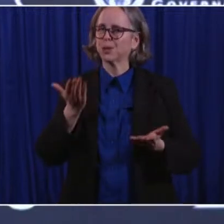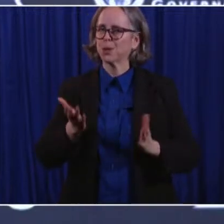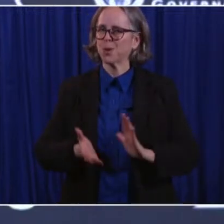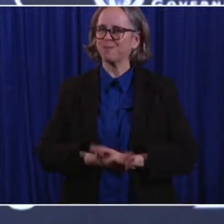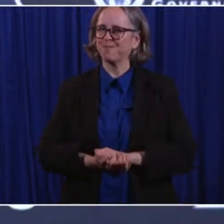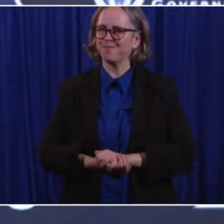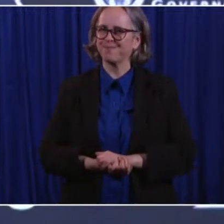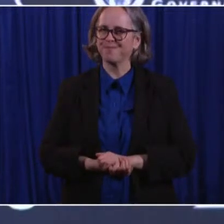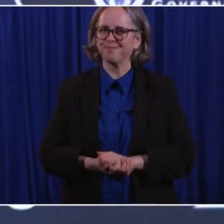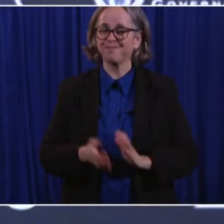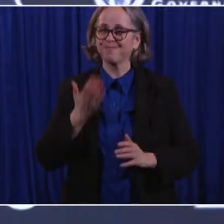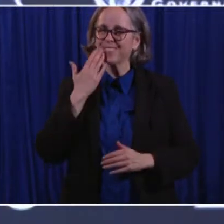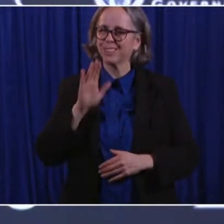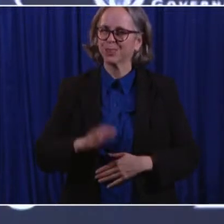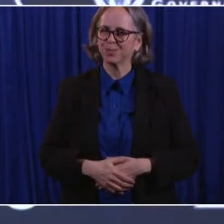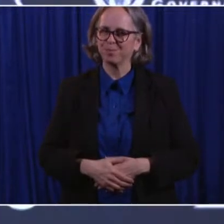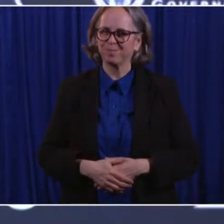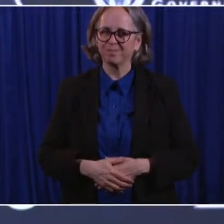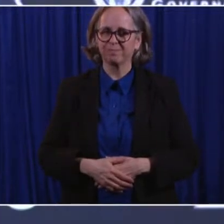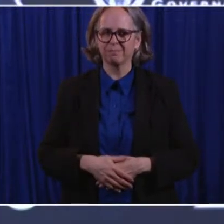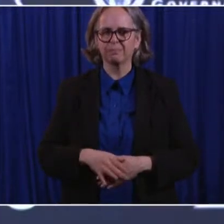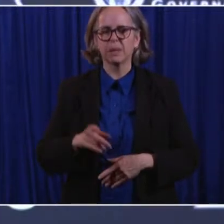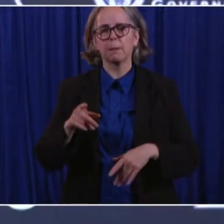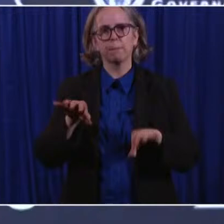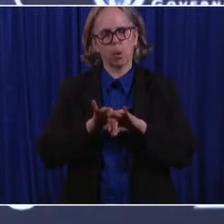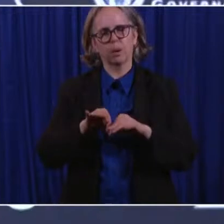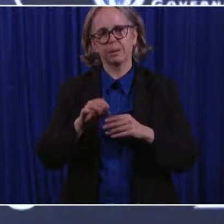just going to have to watch it. But